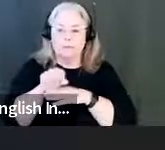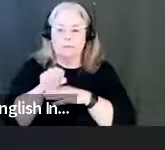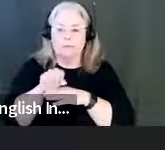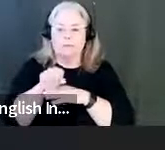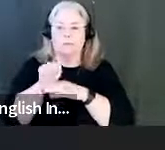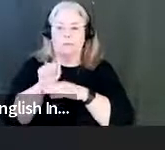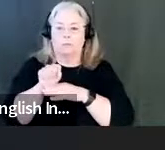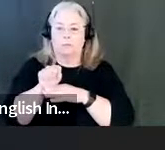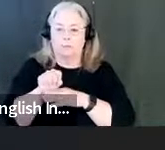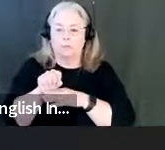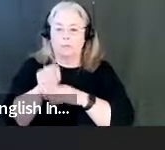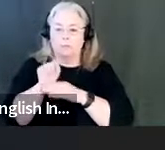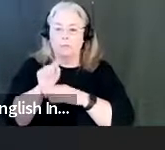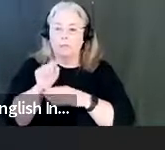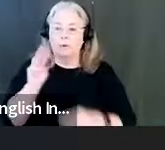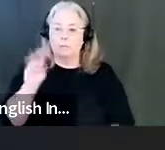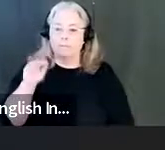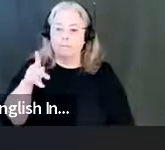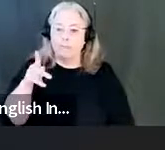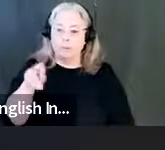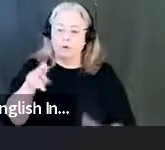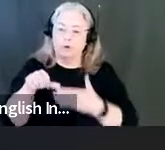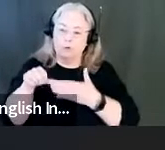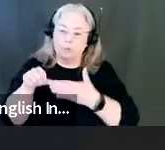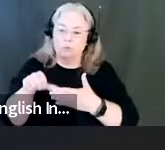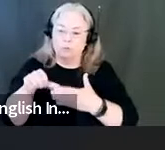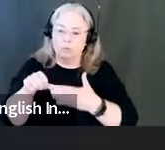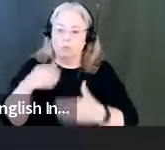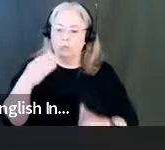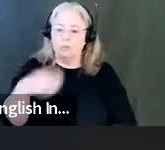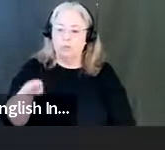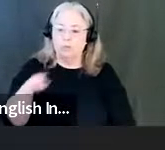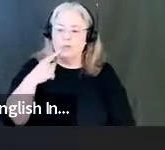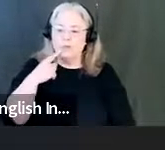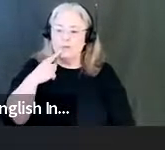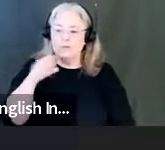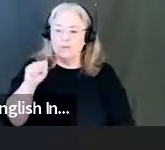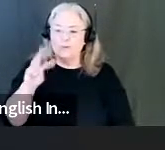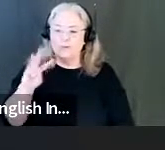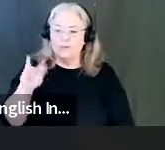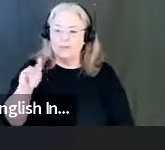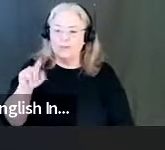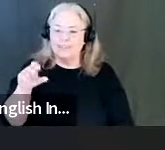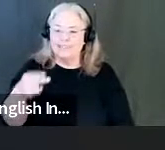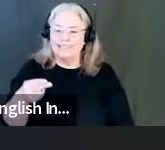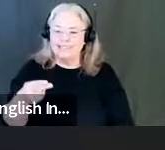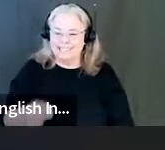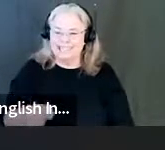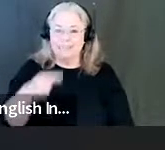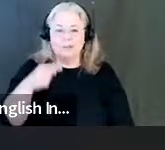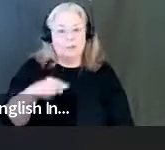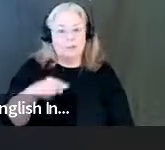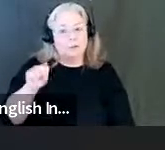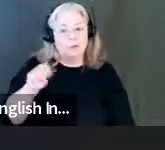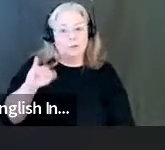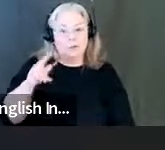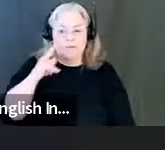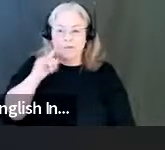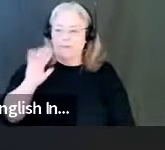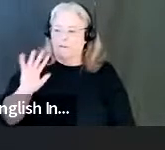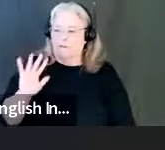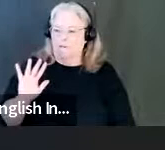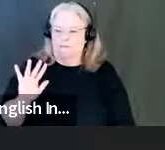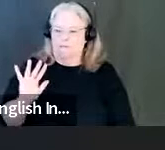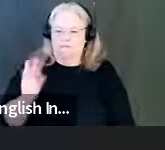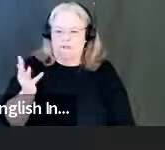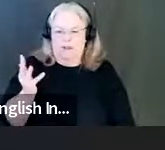hits the little rubber bumper that then depresses the Bluetooth switch. So these switches I got for $5